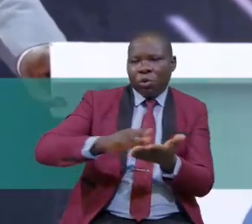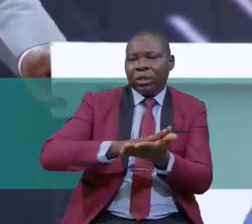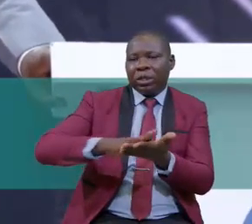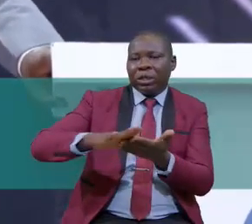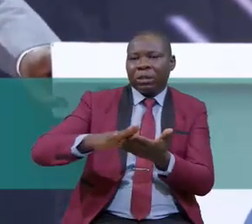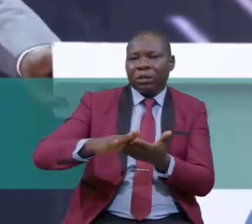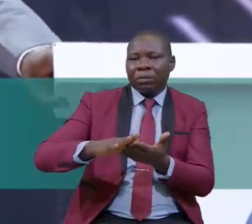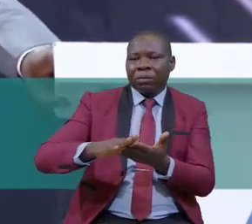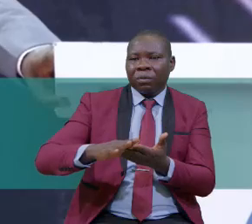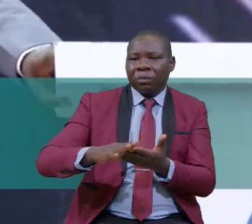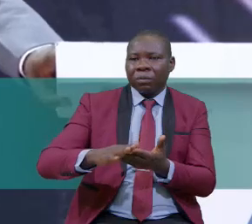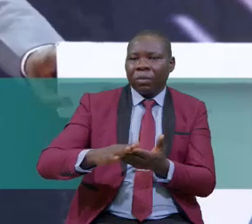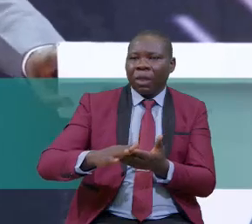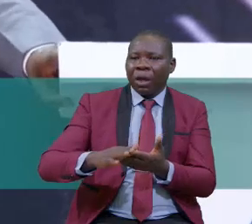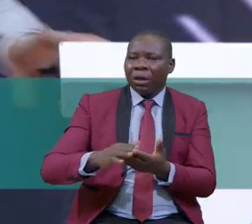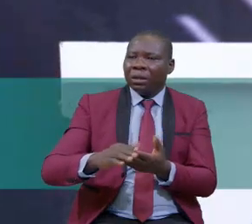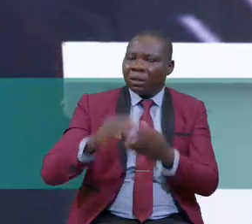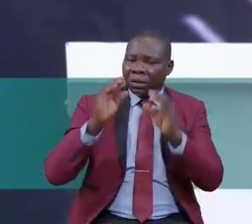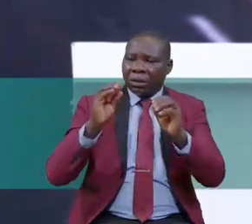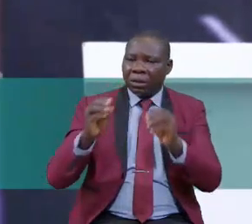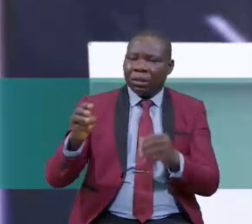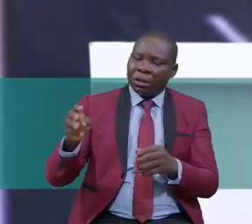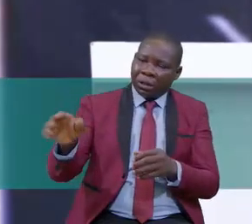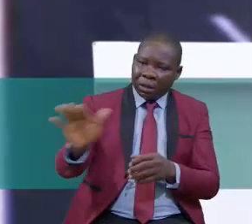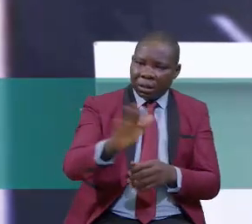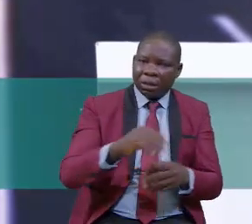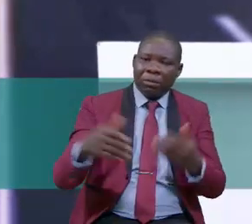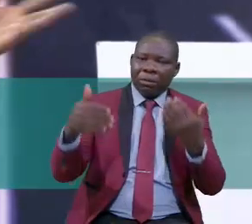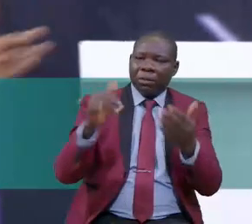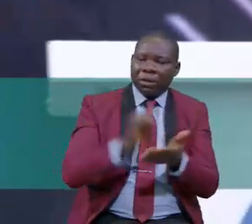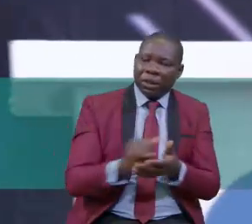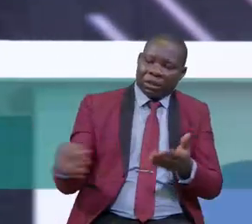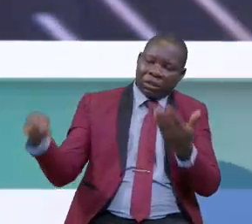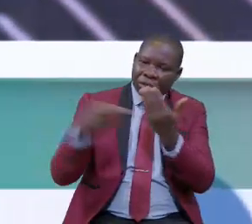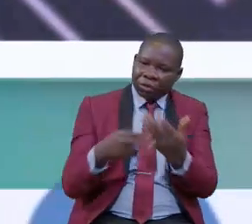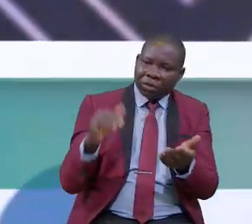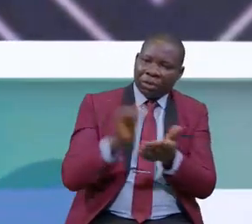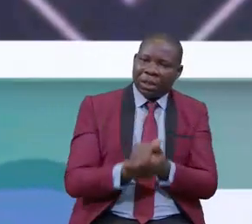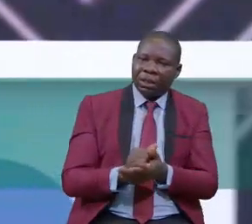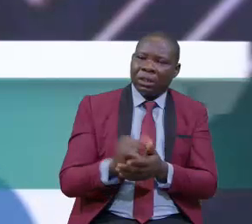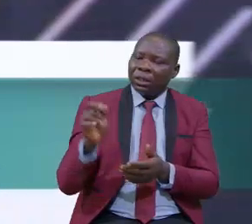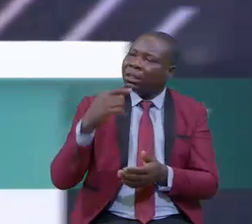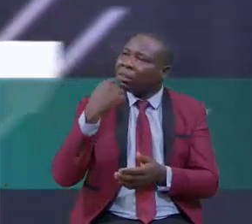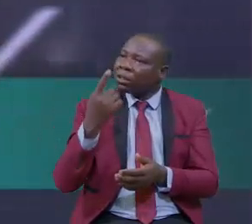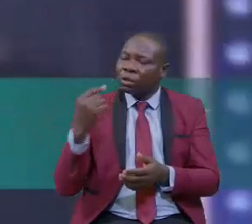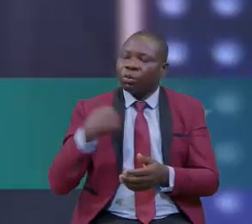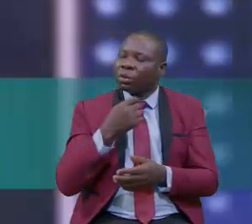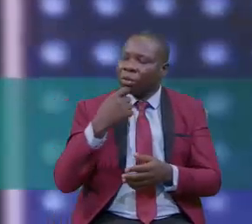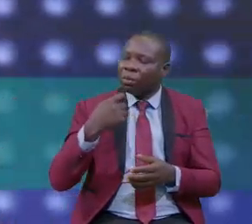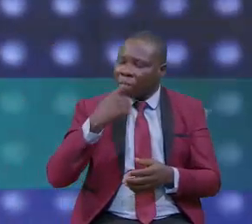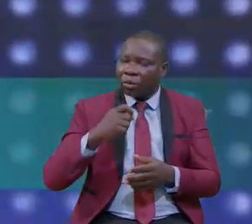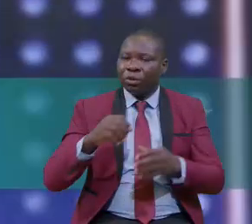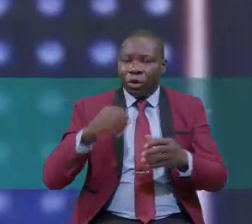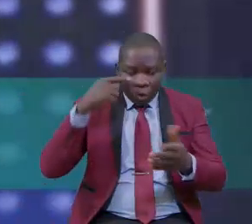things whatsoever I have commanded you. Restore that. Why did you stop talking about holiness? Why did you